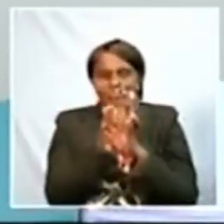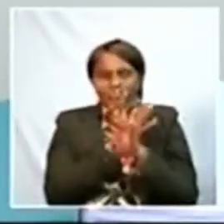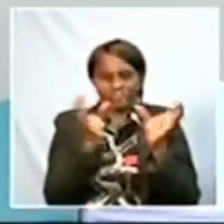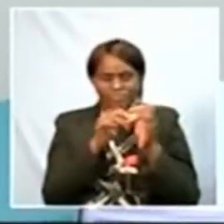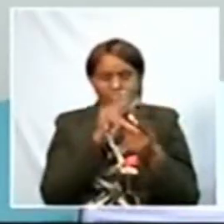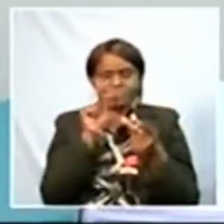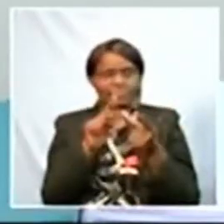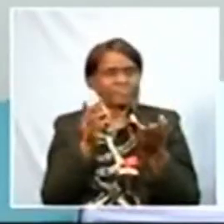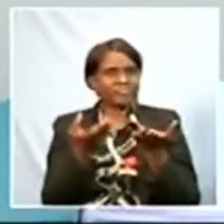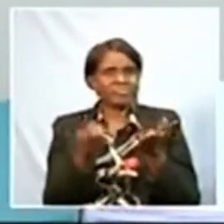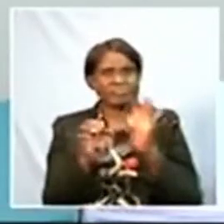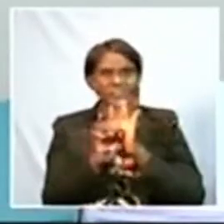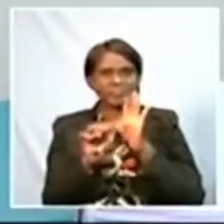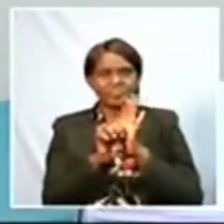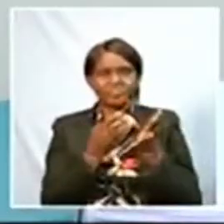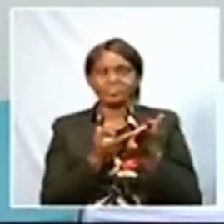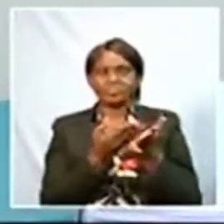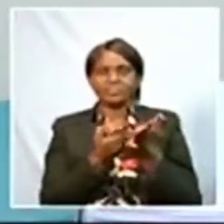like this one.